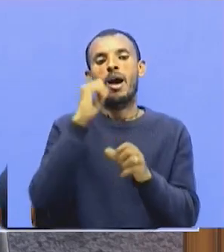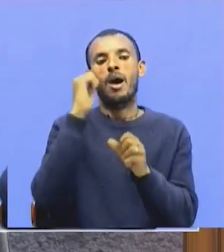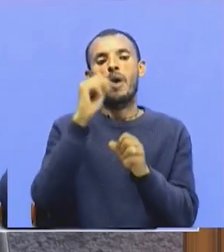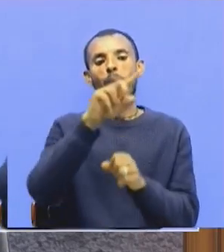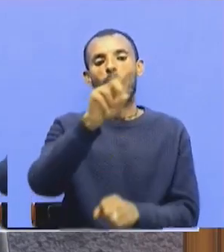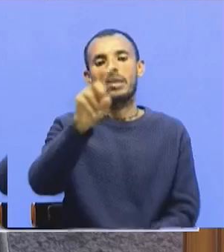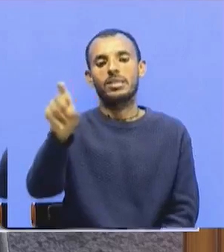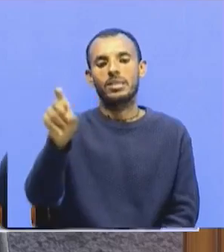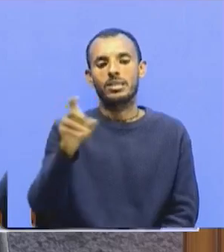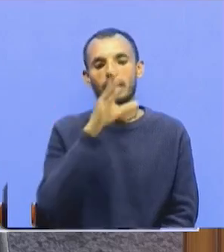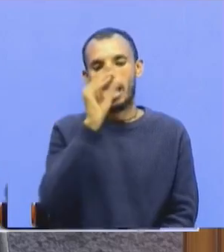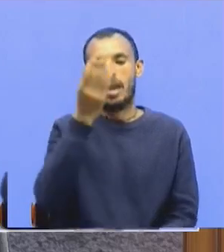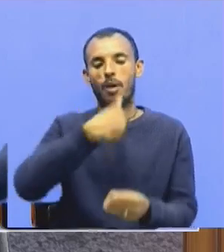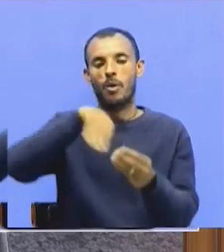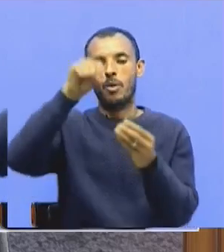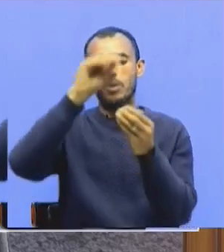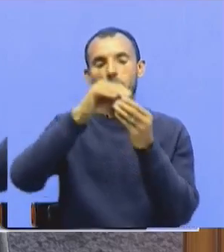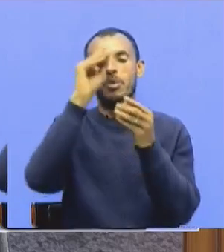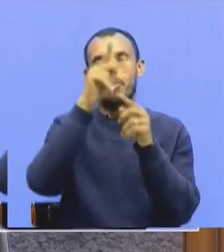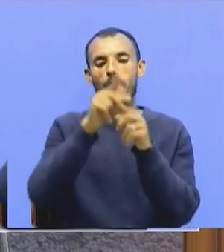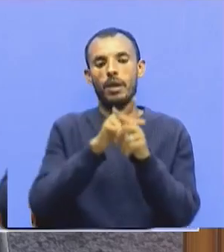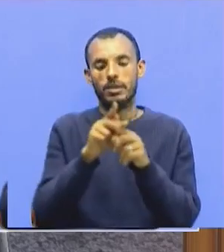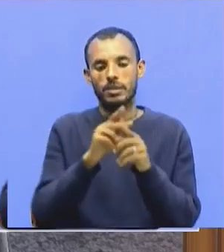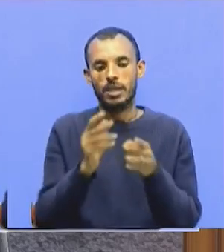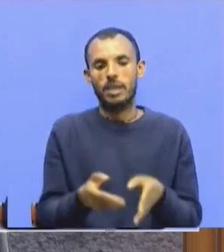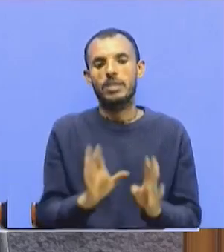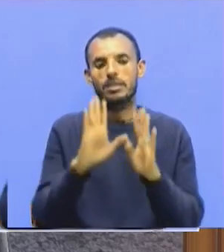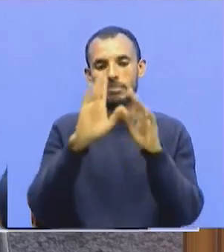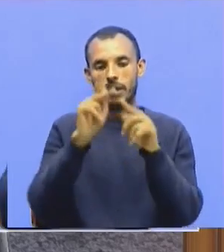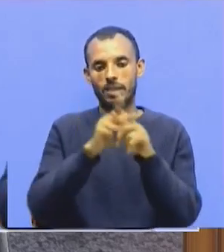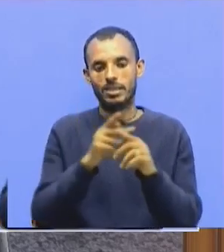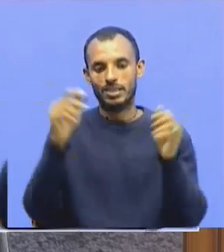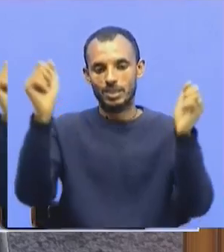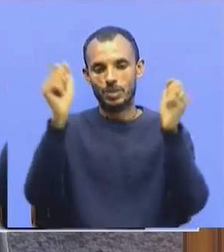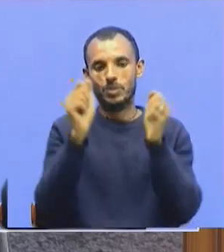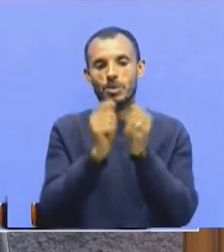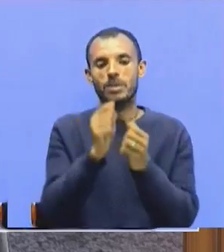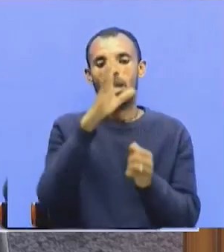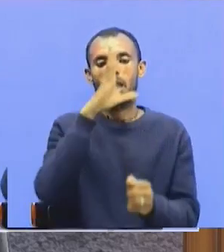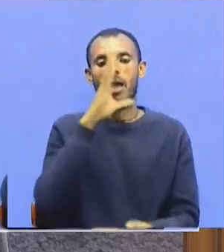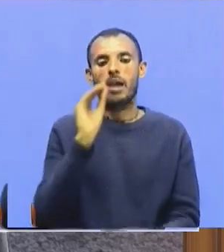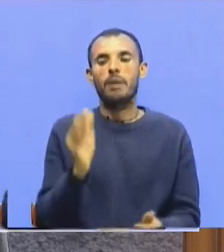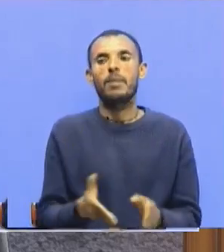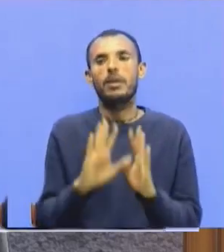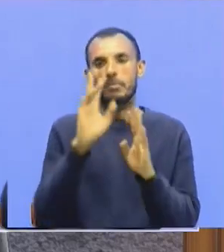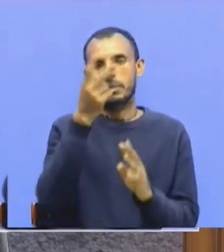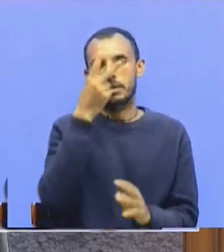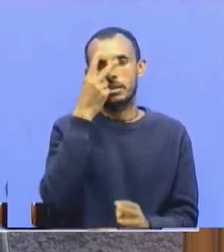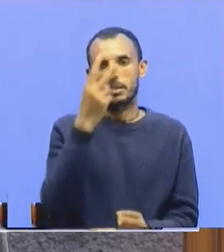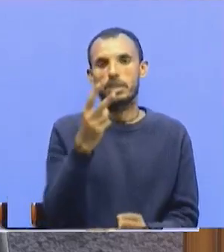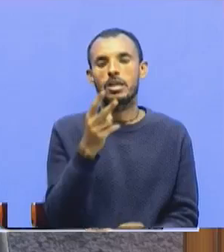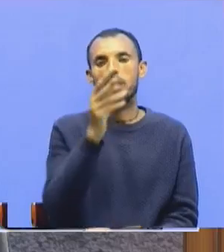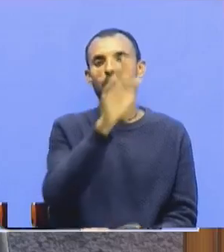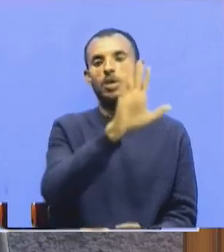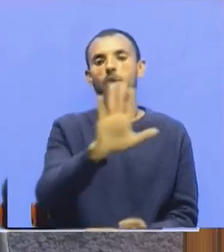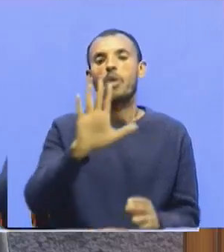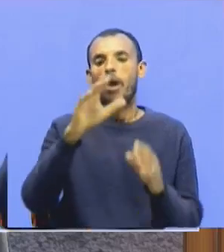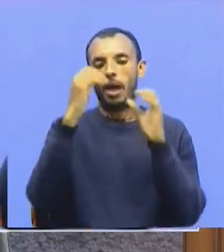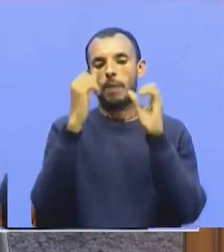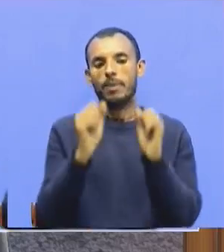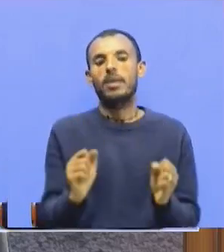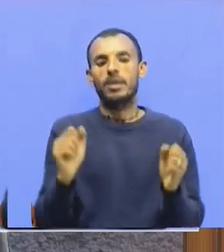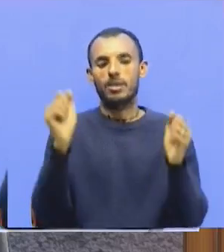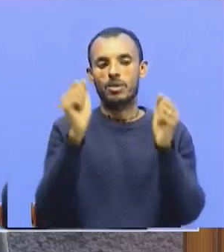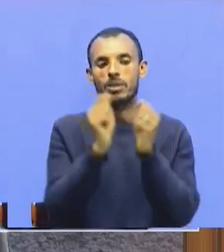and also practice, and let us practice together, and let me see your ability together.